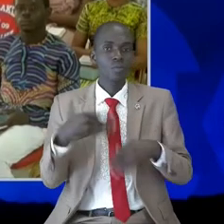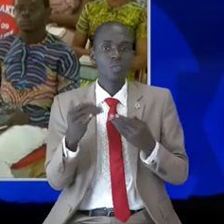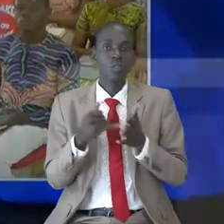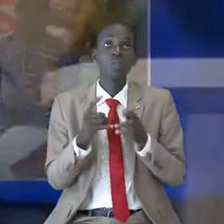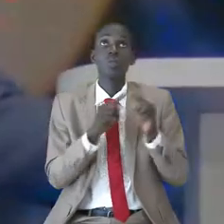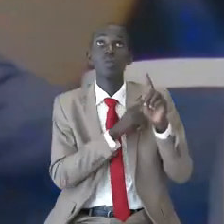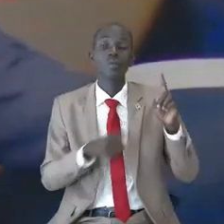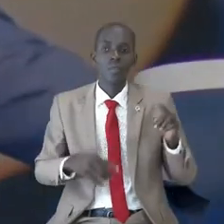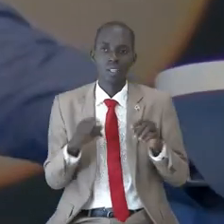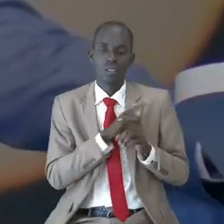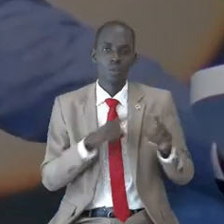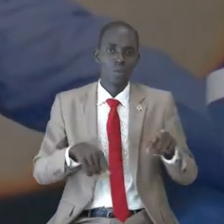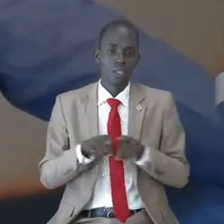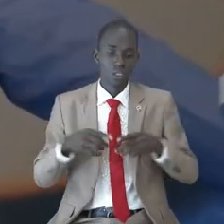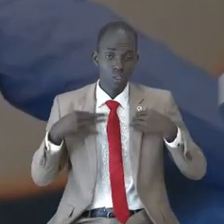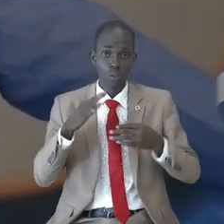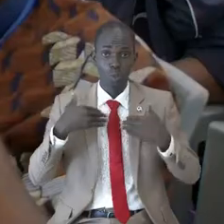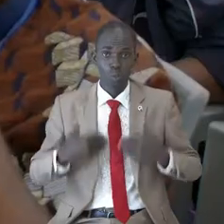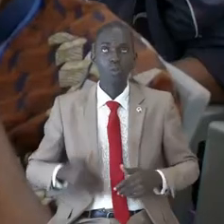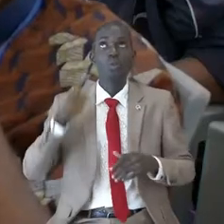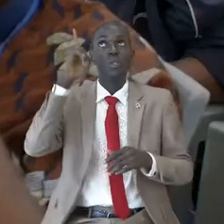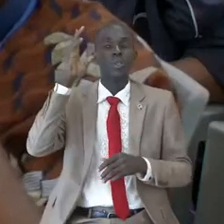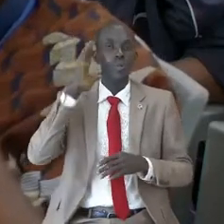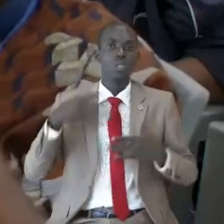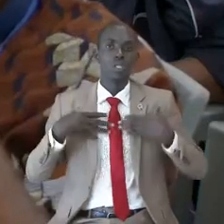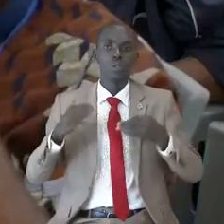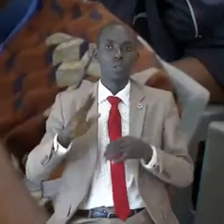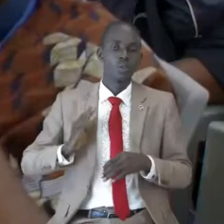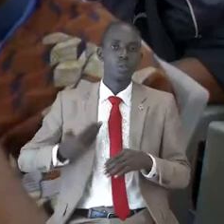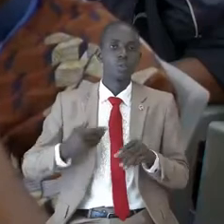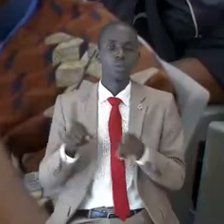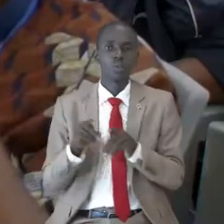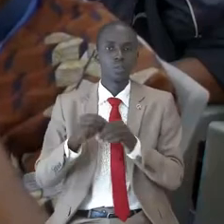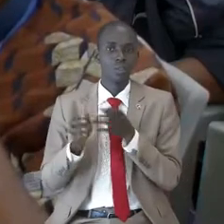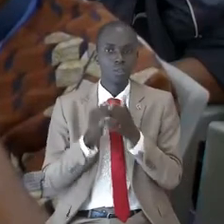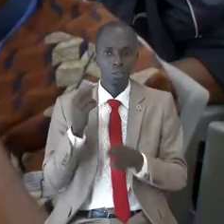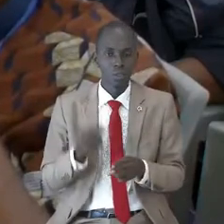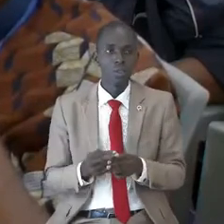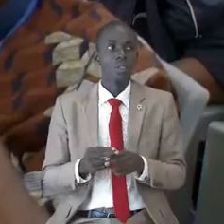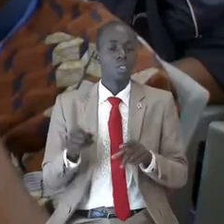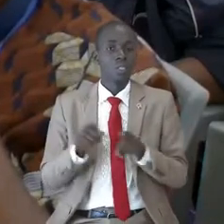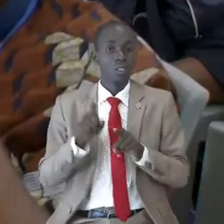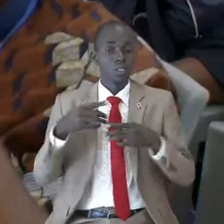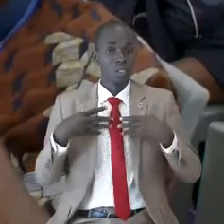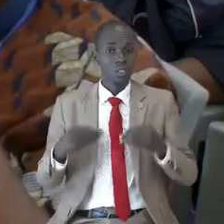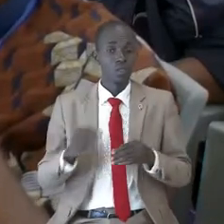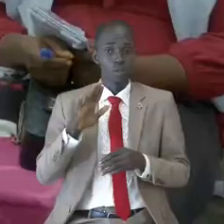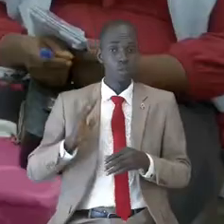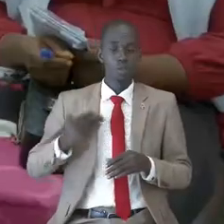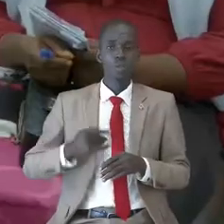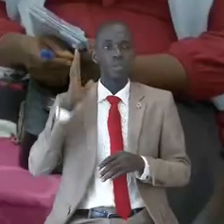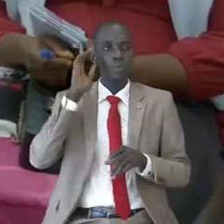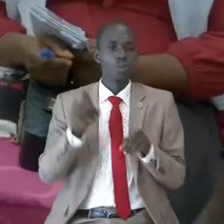he heals your body, he'll heal your soul. As he heals your soul, he will heal your